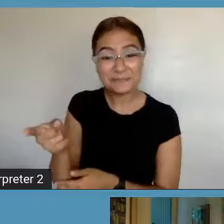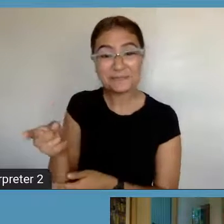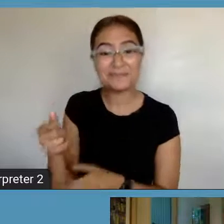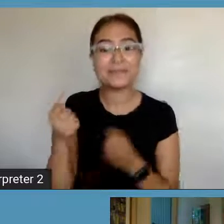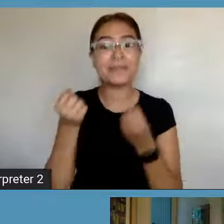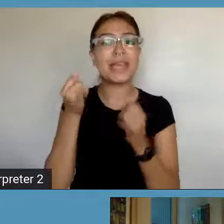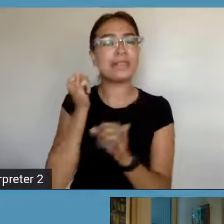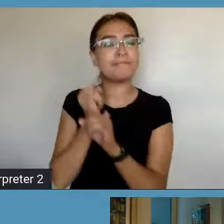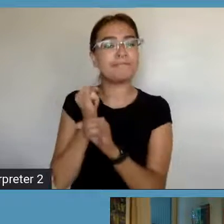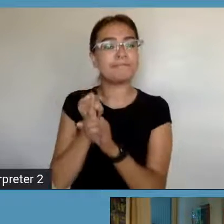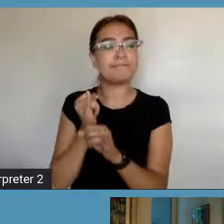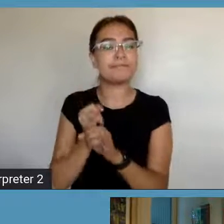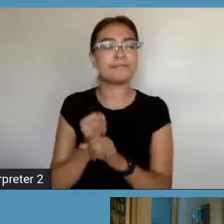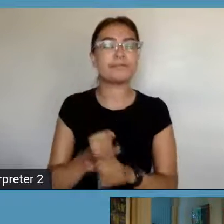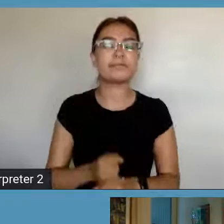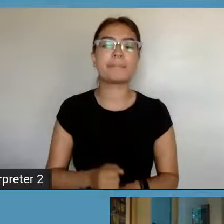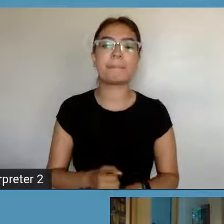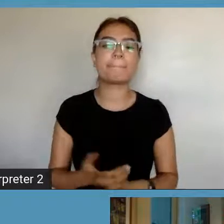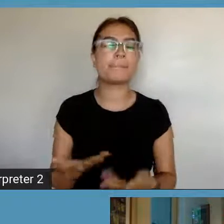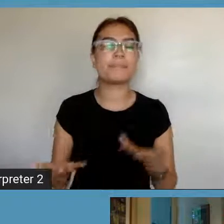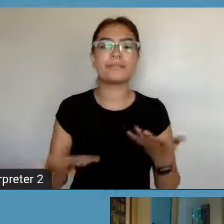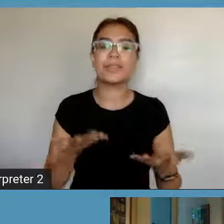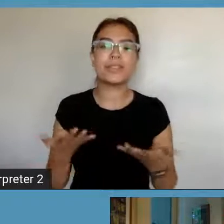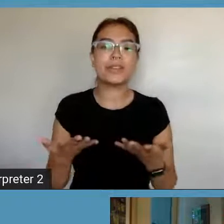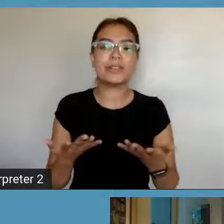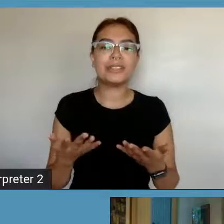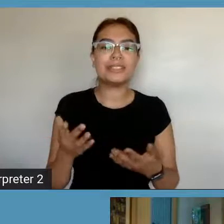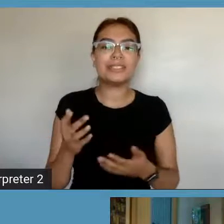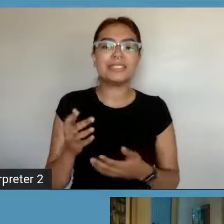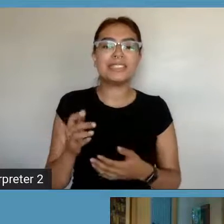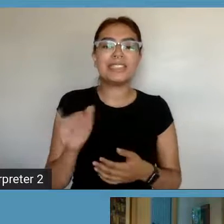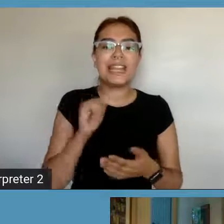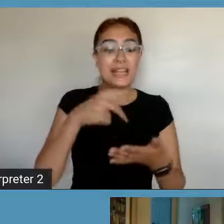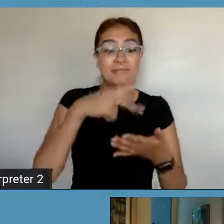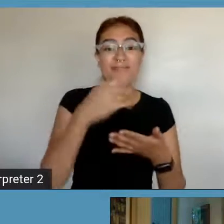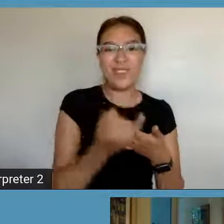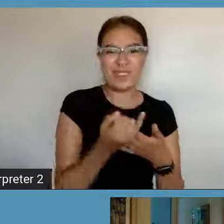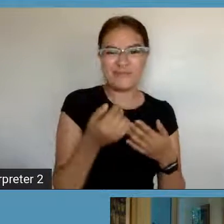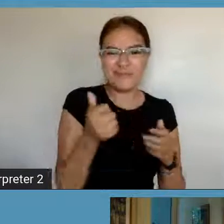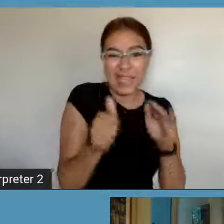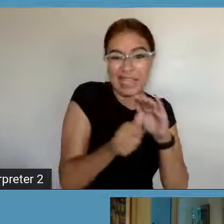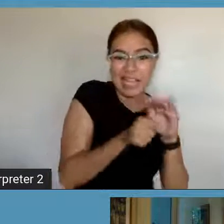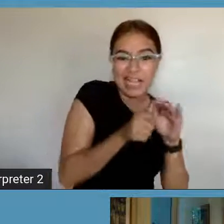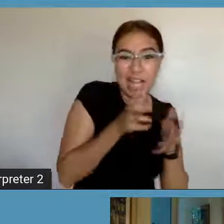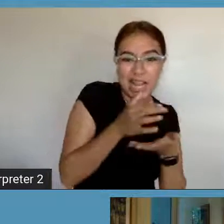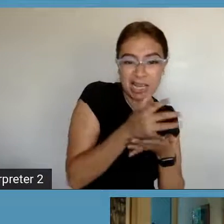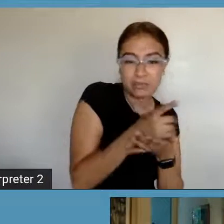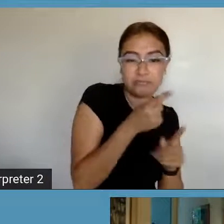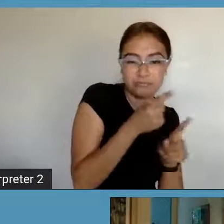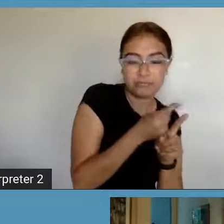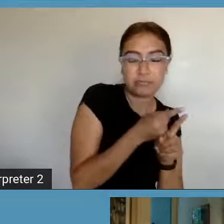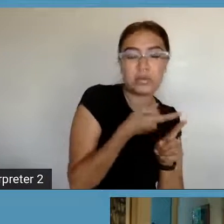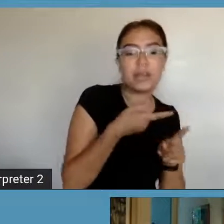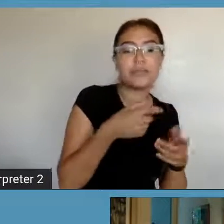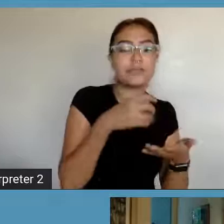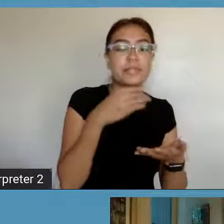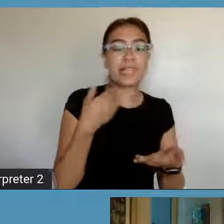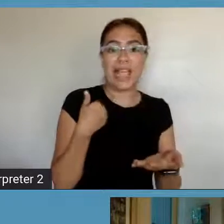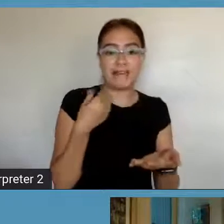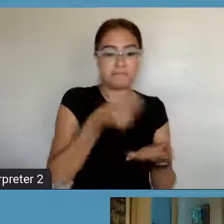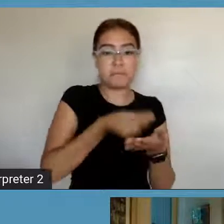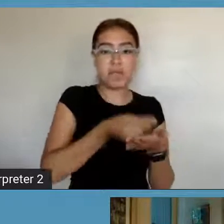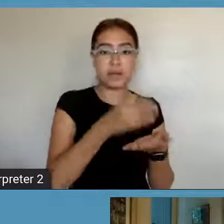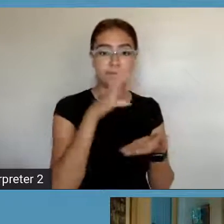institutions, you know, are because you have like a program like the Hidden Collections, and there are grants available to